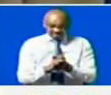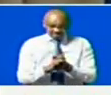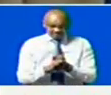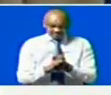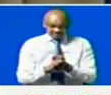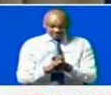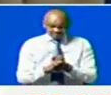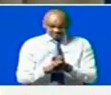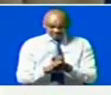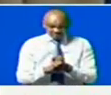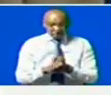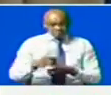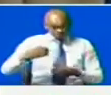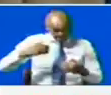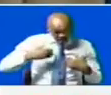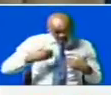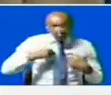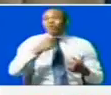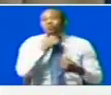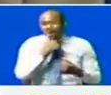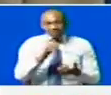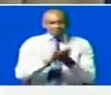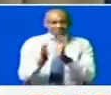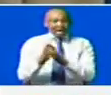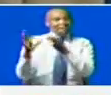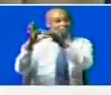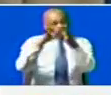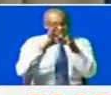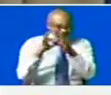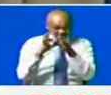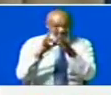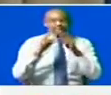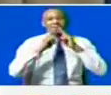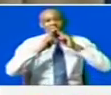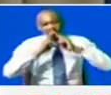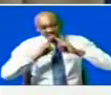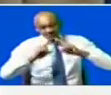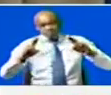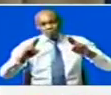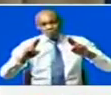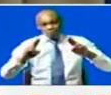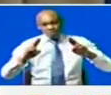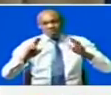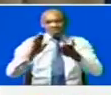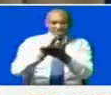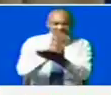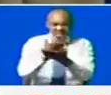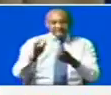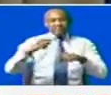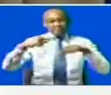preoccupied with striving for unity, peace, shared